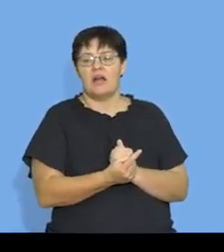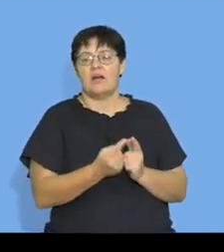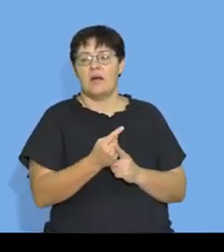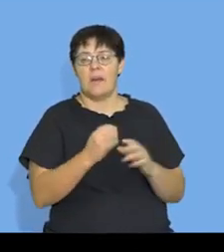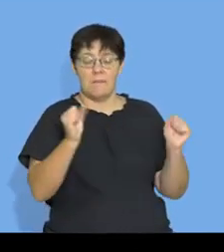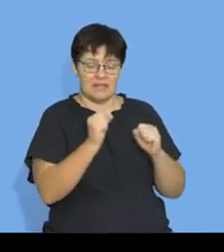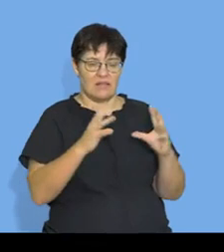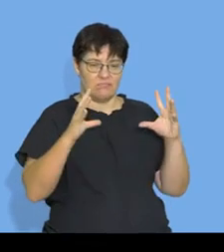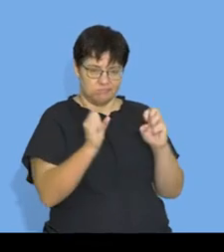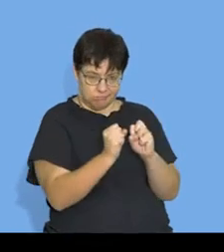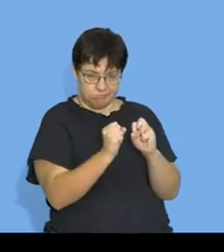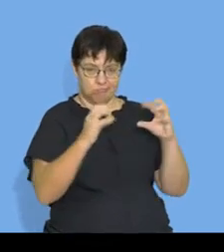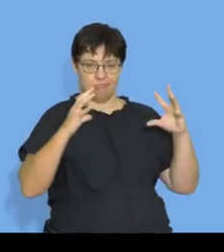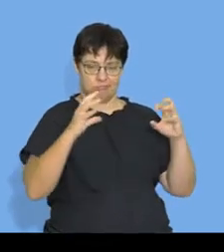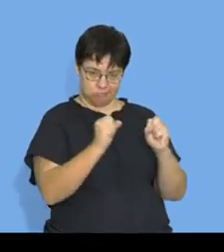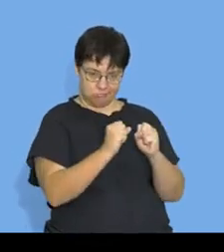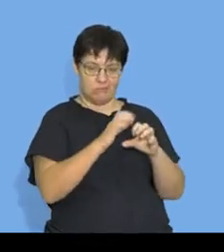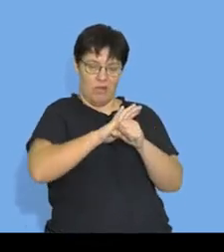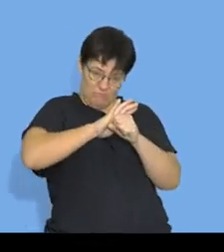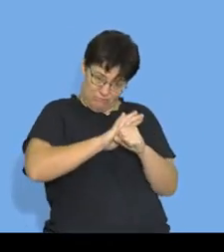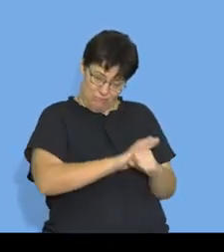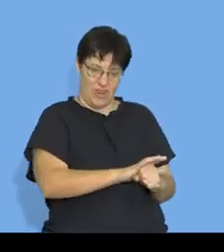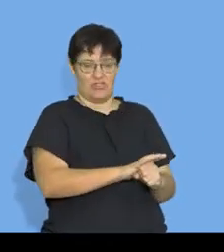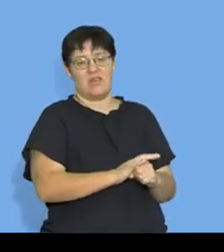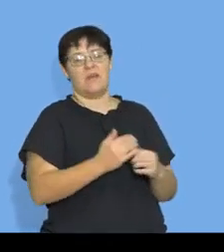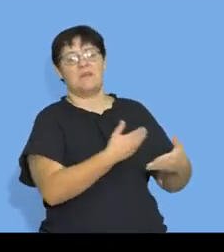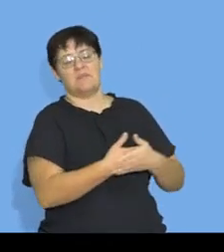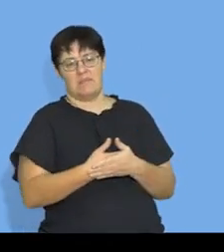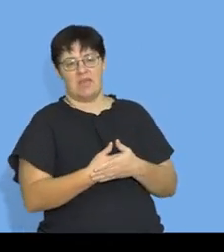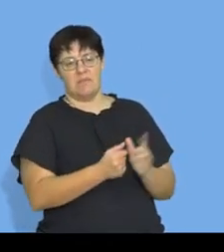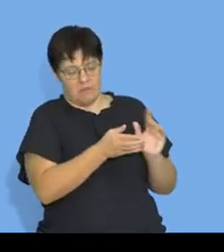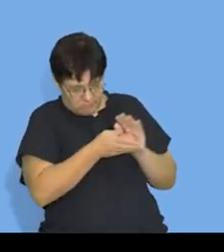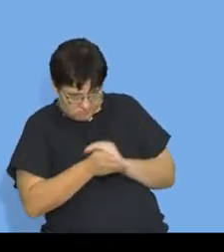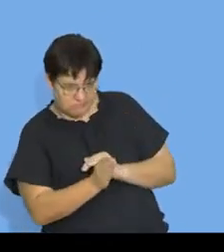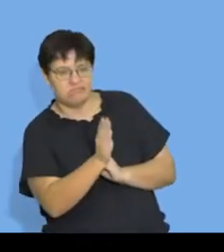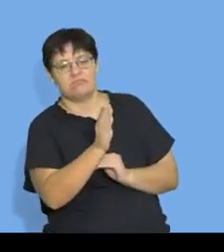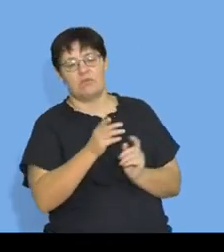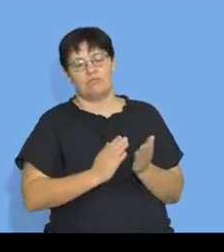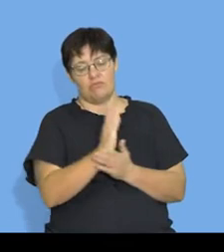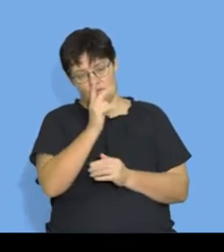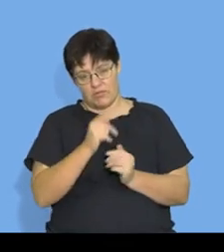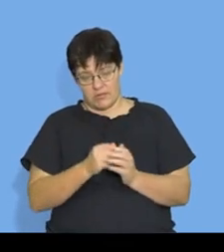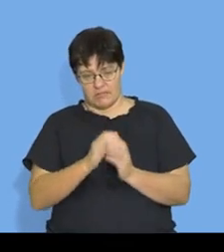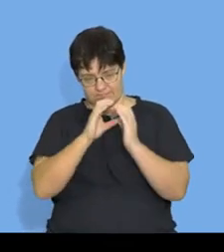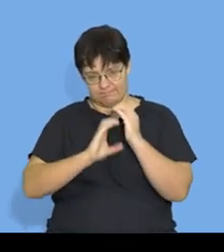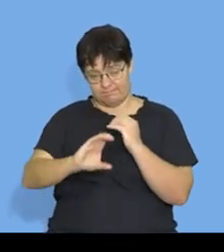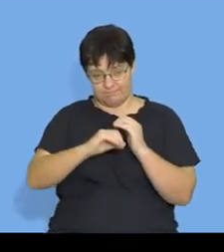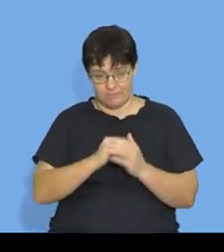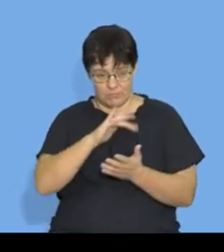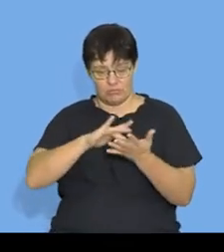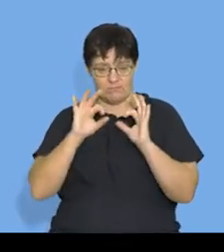that the uterine muscles contract, and this further applies pressure on the baby, causing the baby to move